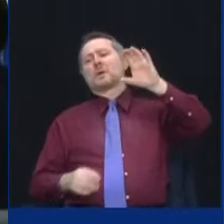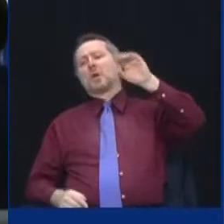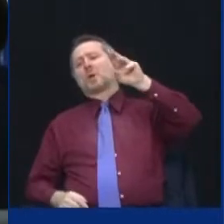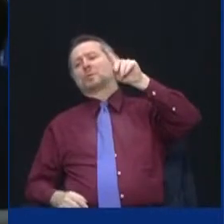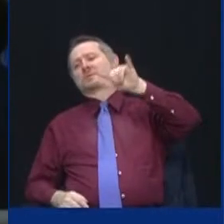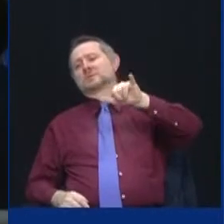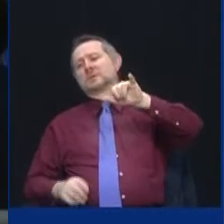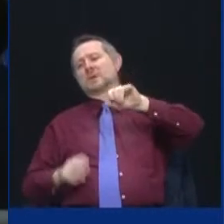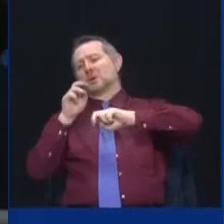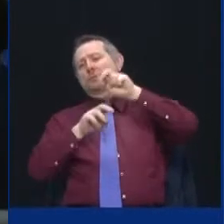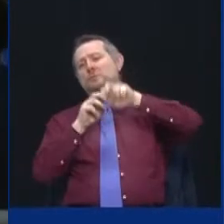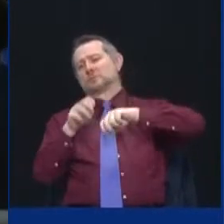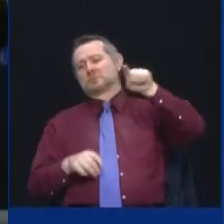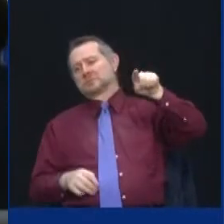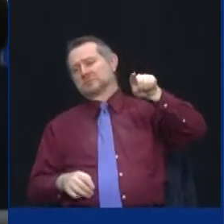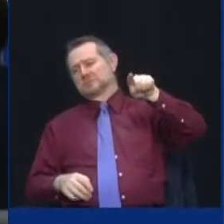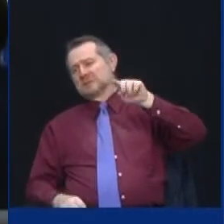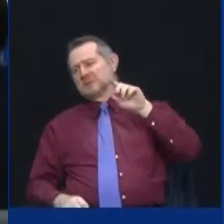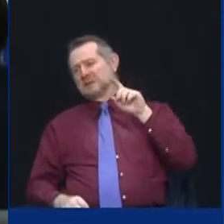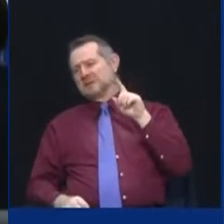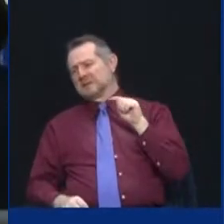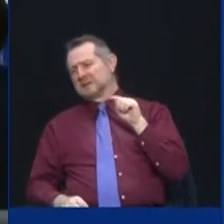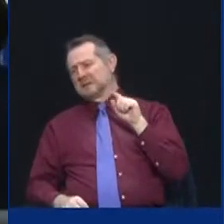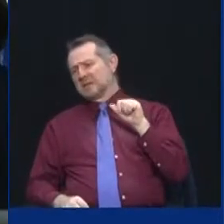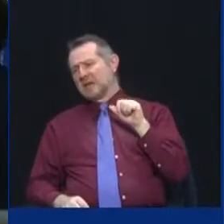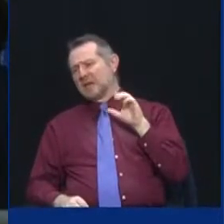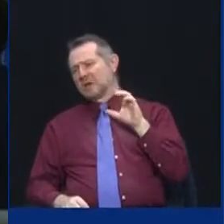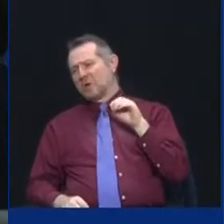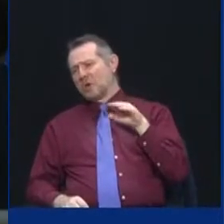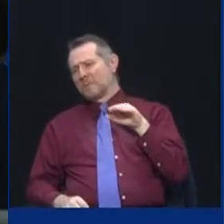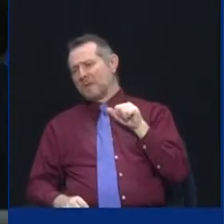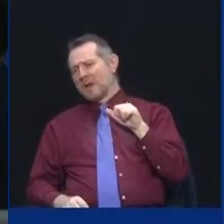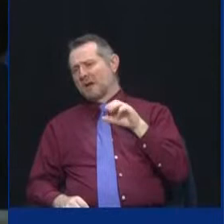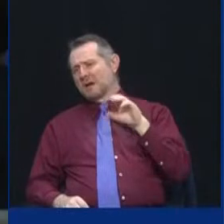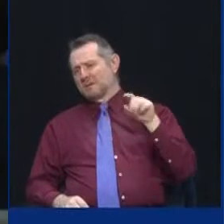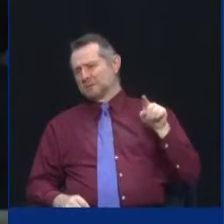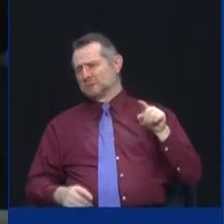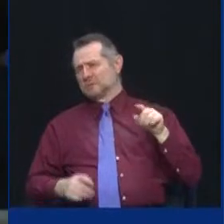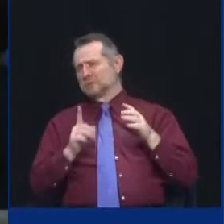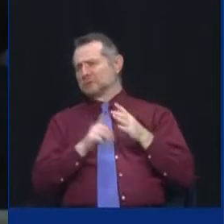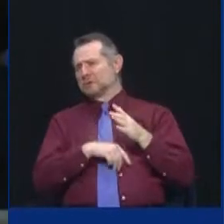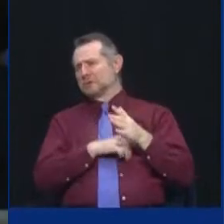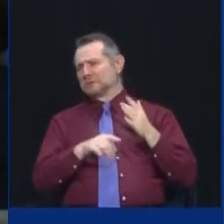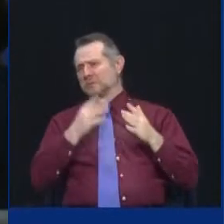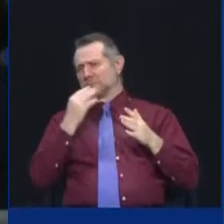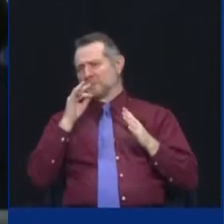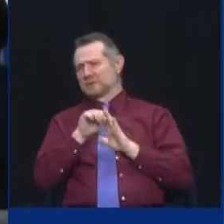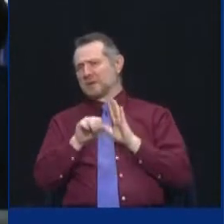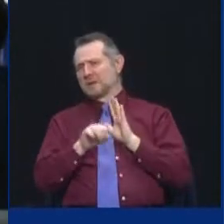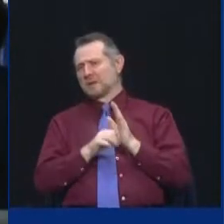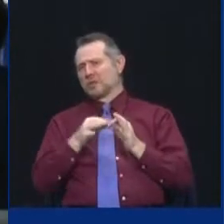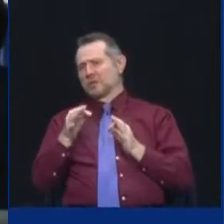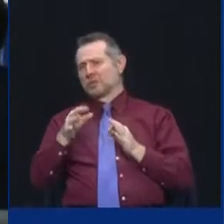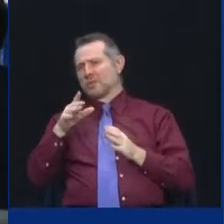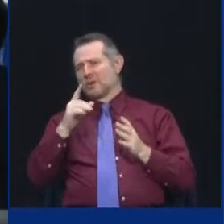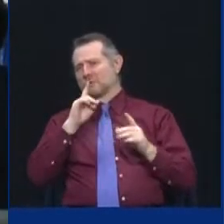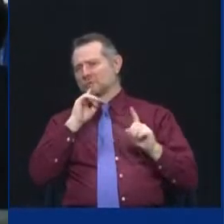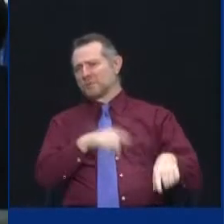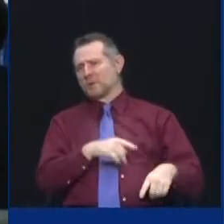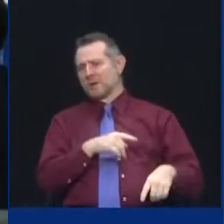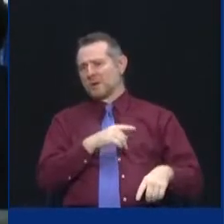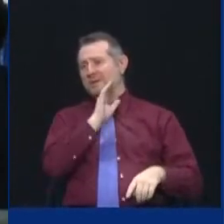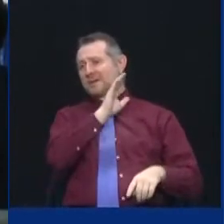Chicago County Fairs already had to cancel this year's edition because they didn't get the state guidance in time, and their date was coming up in